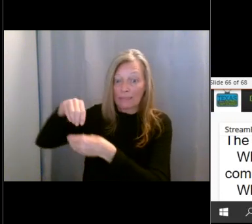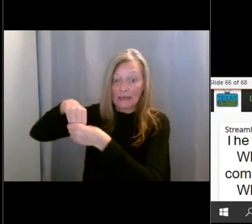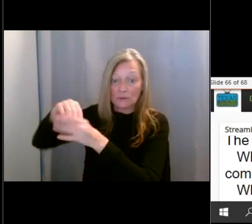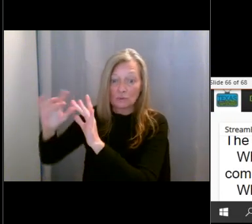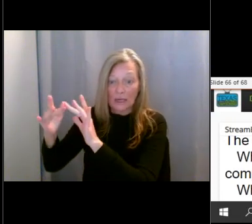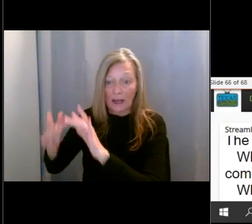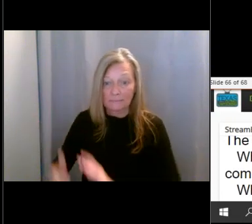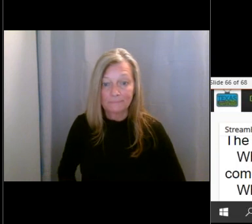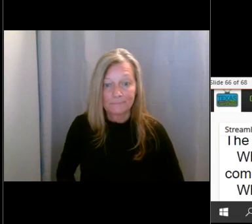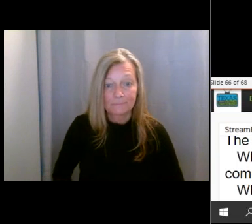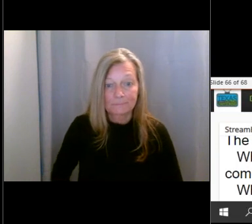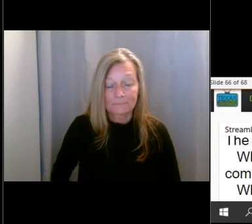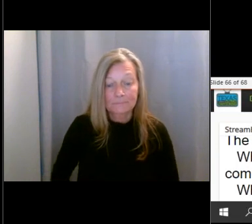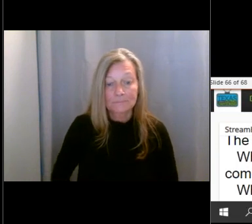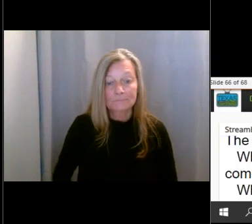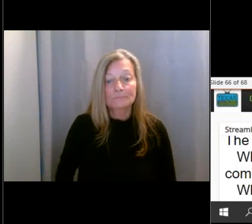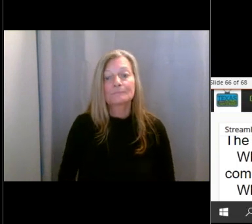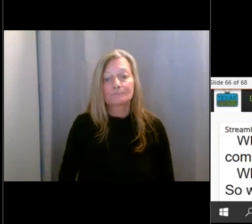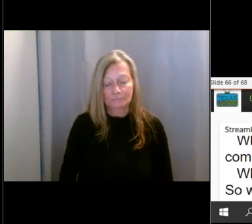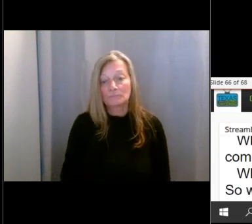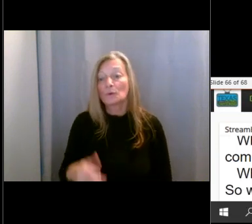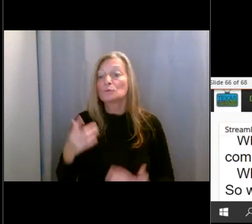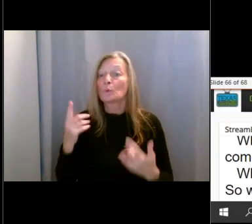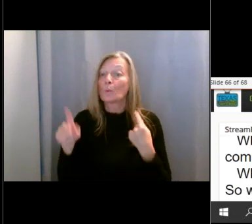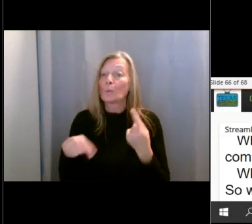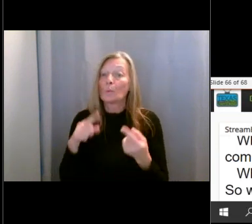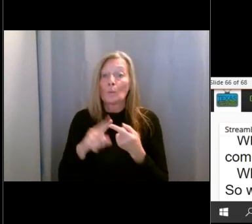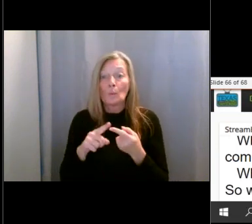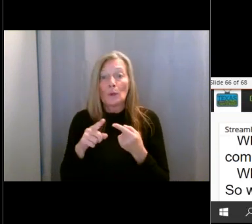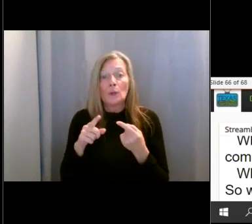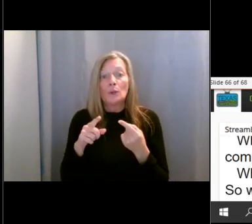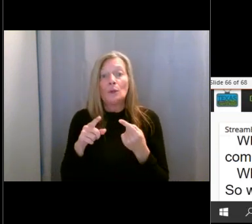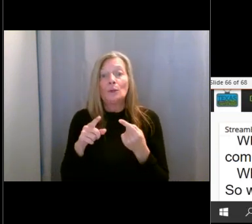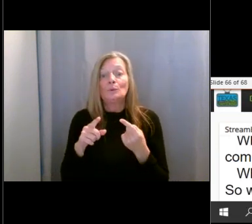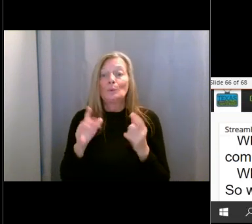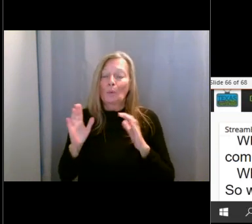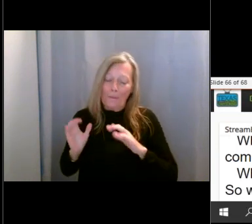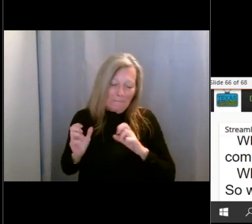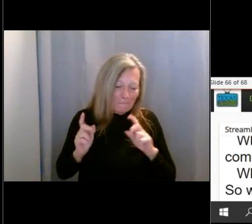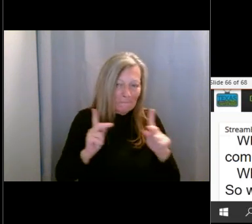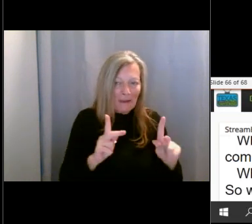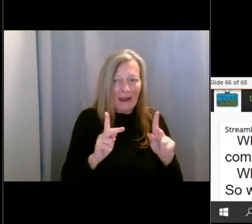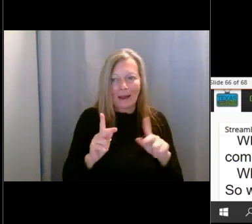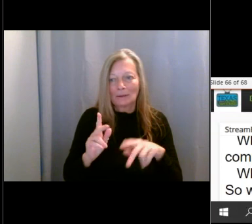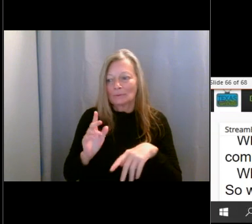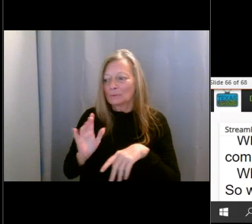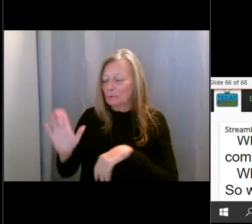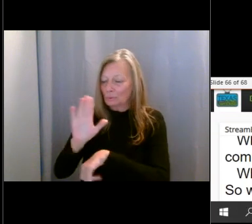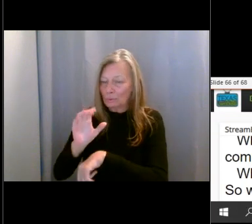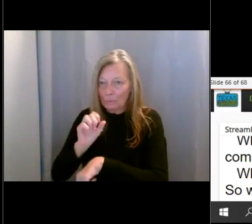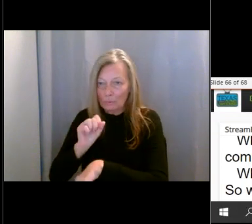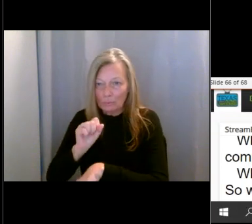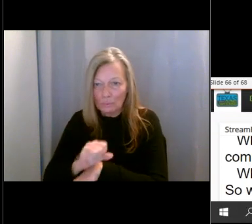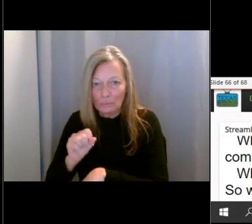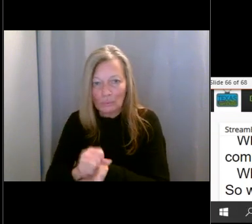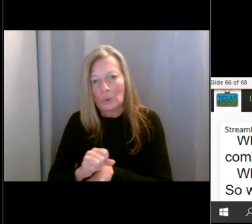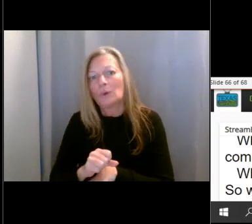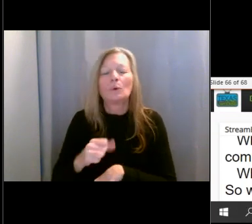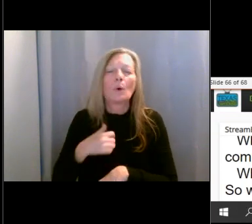All right, so when you go back to what you do, I want to give you some resources that you